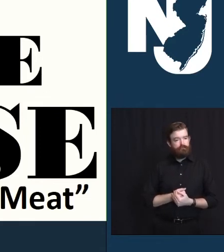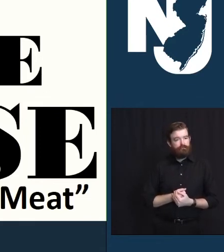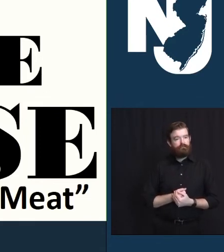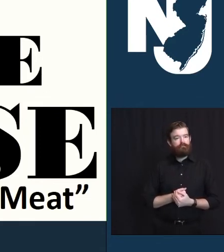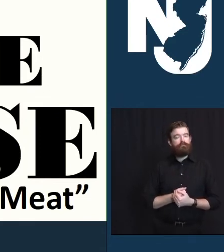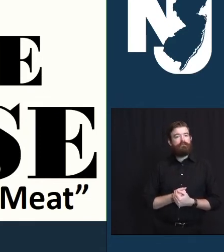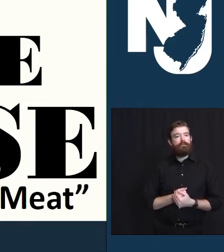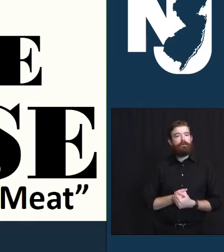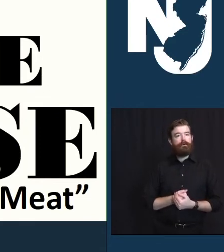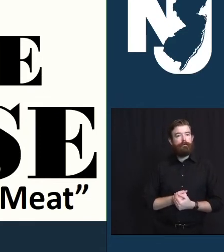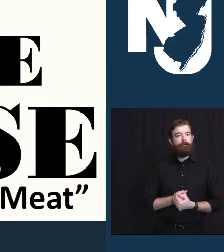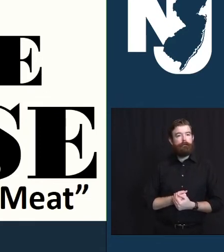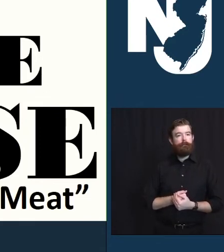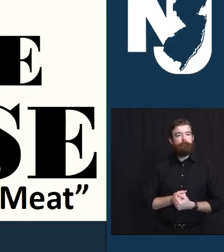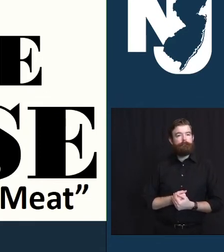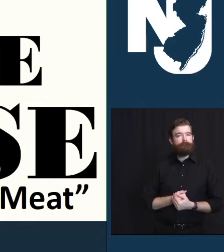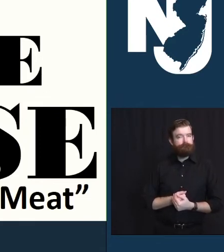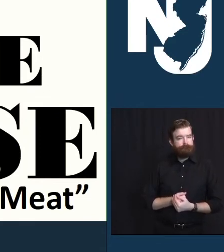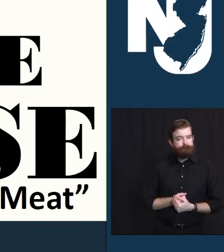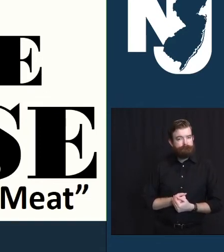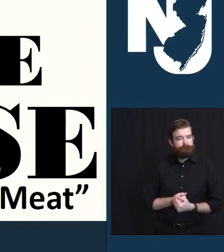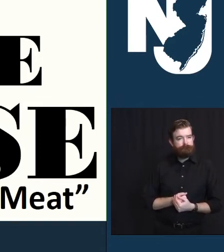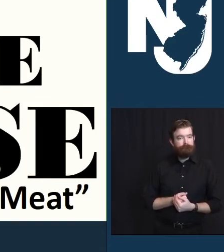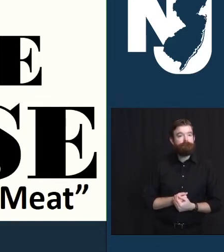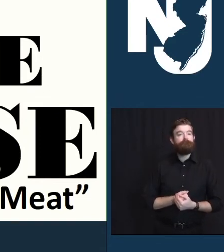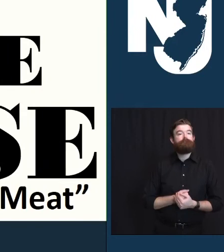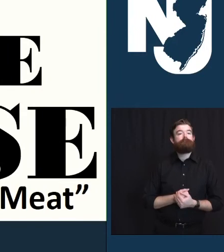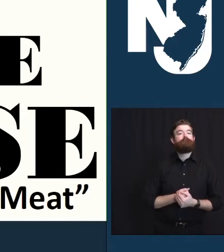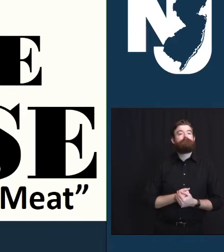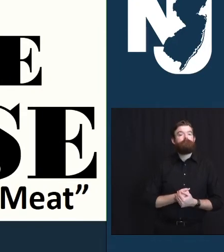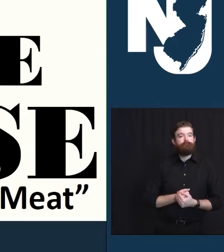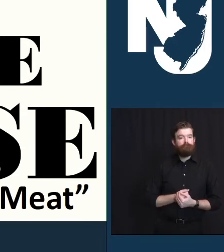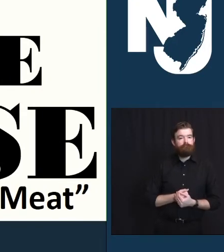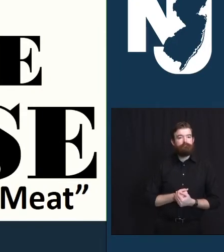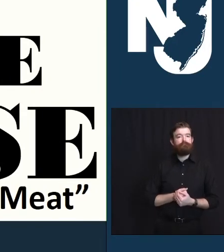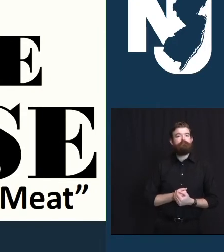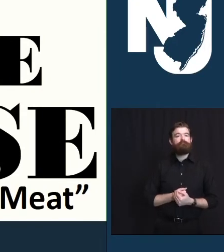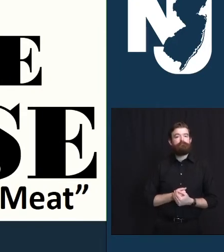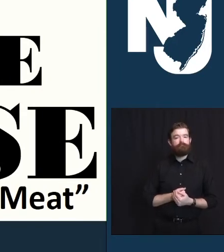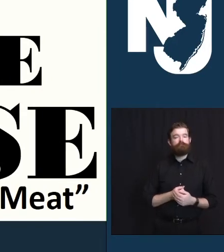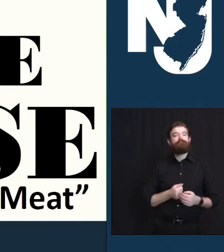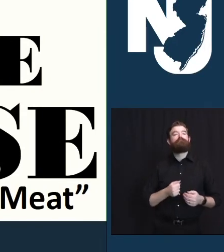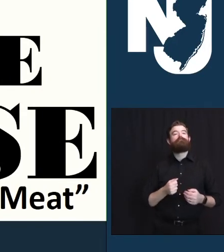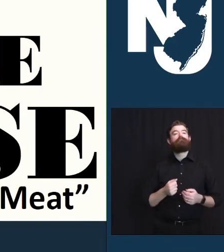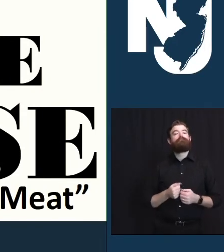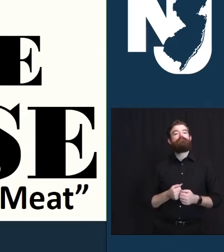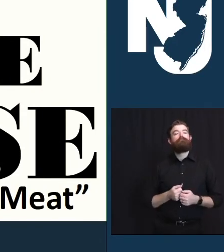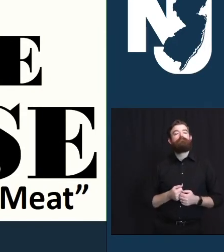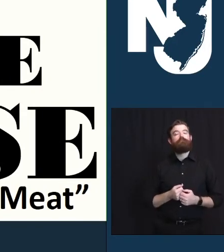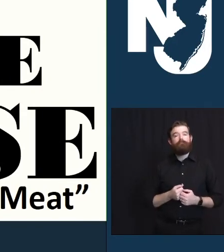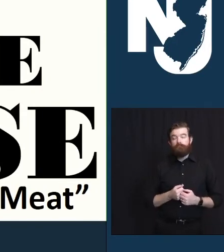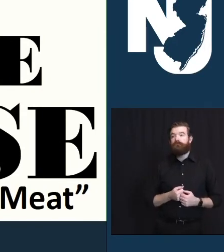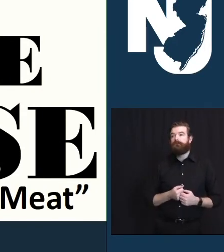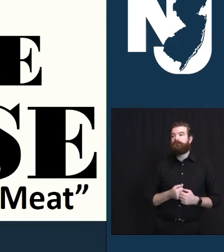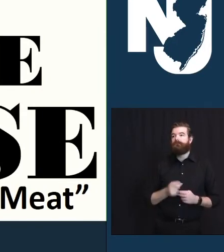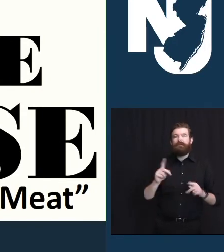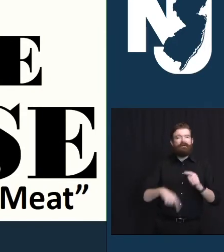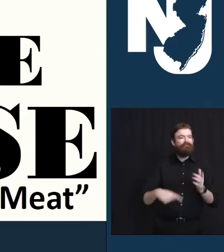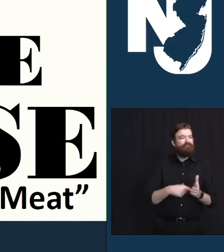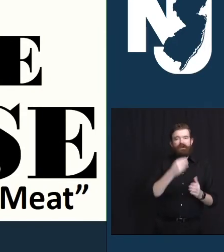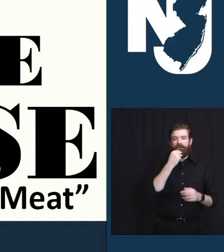pre-pandemic times, as well as provide discounted meals to residents to help them through these trying times. I had the opportunity to check